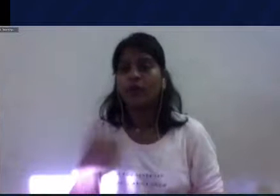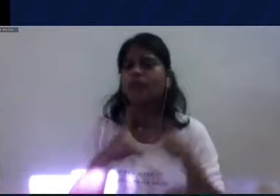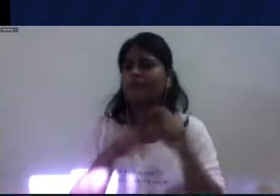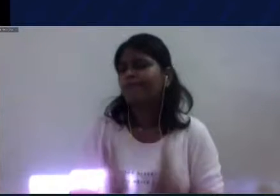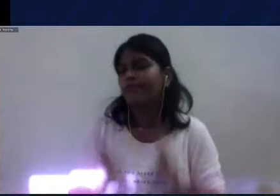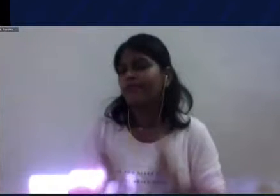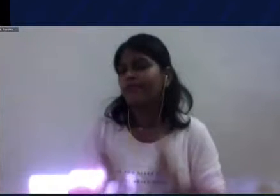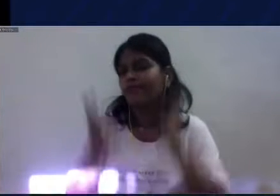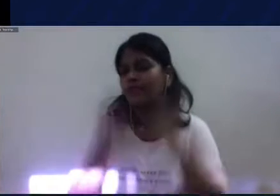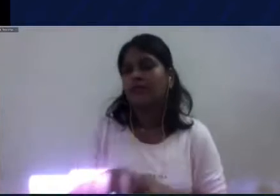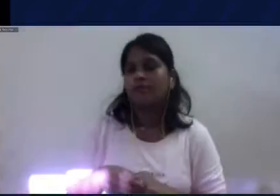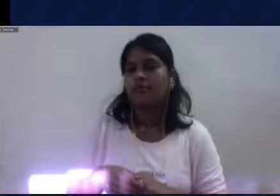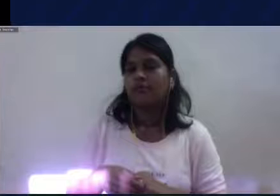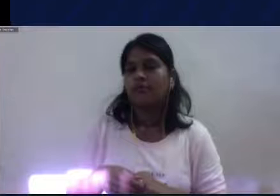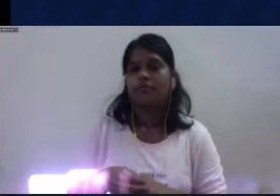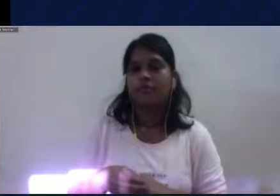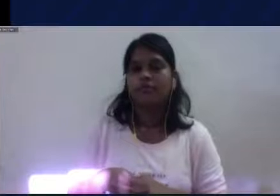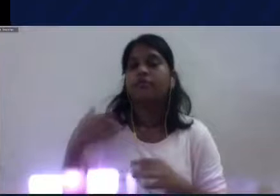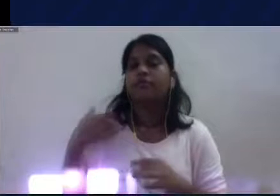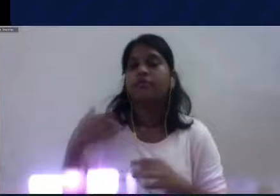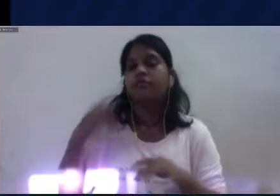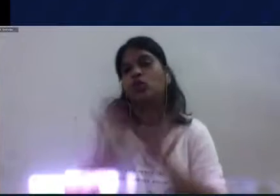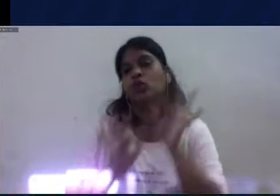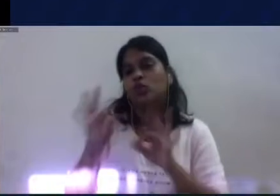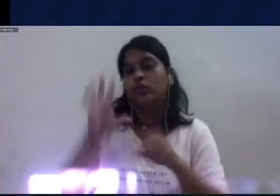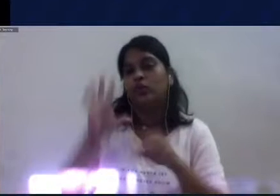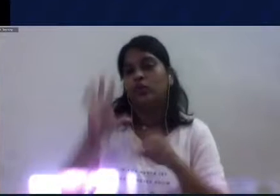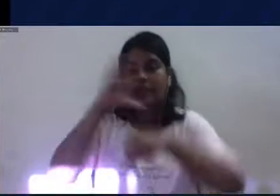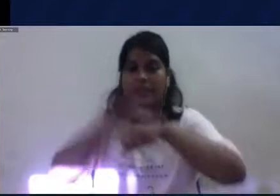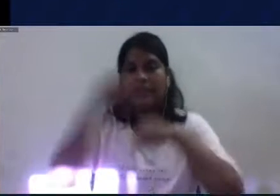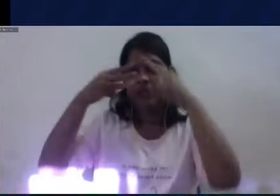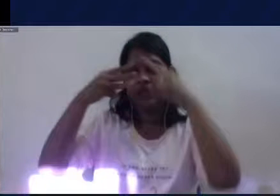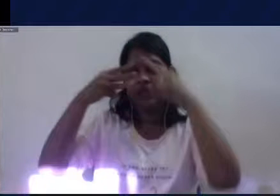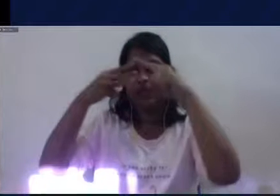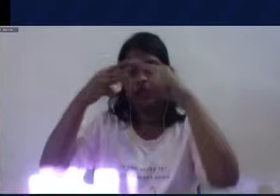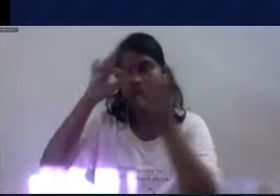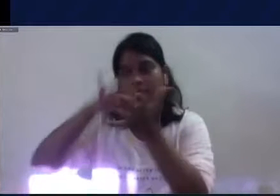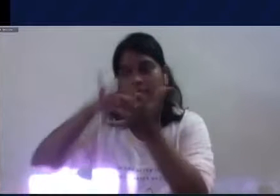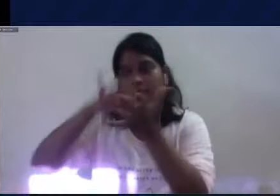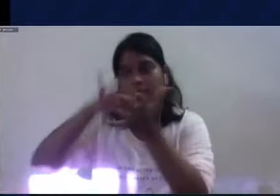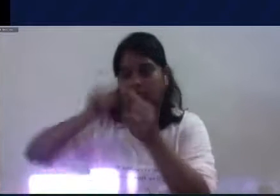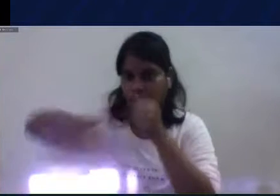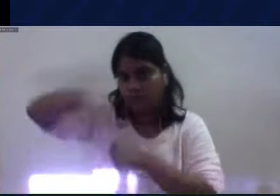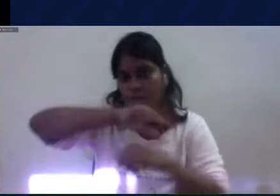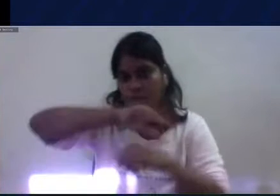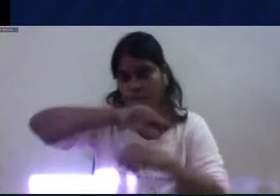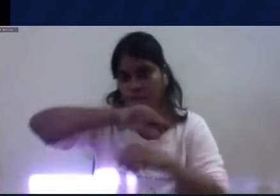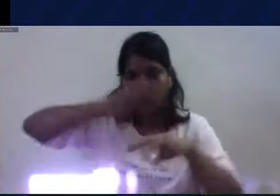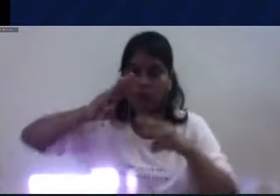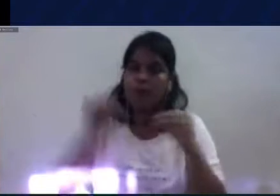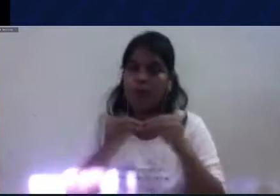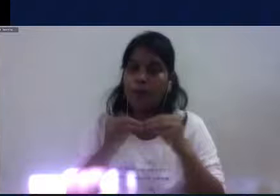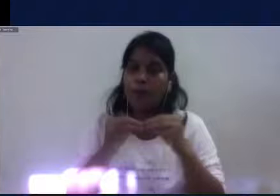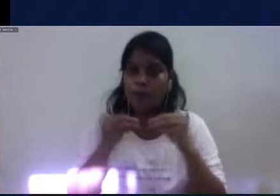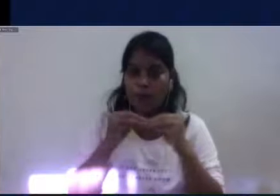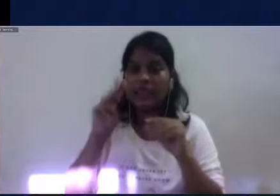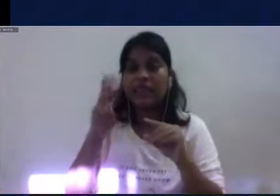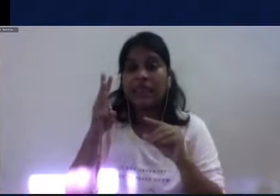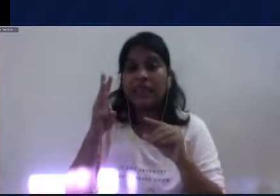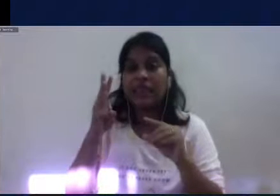different. We identified 3 locations across the city of Mumbai to capture 3